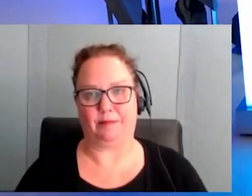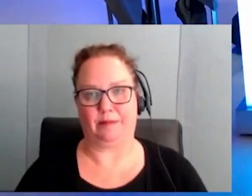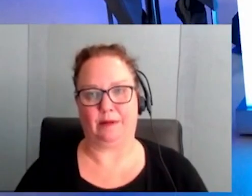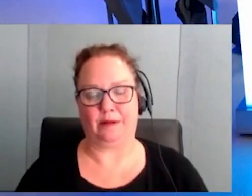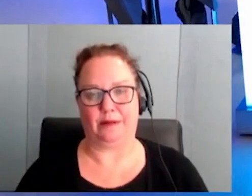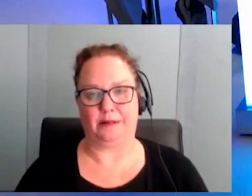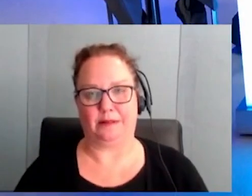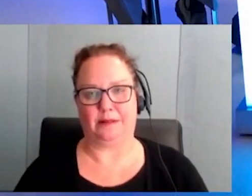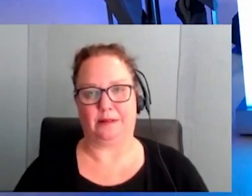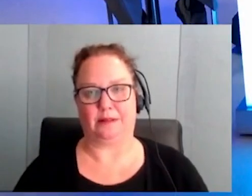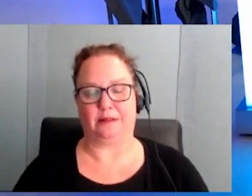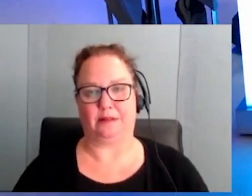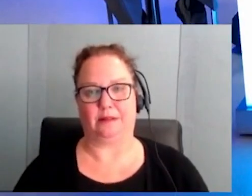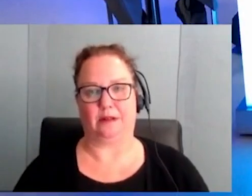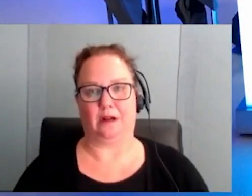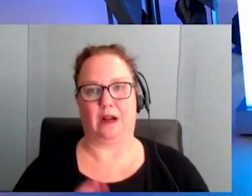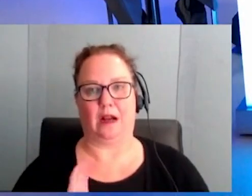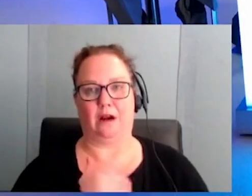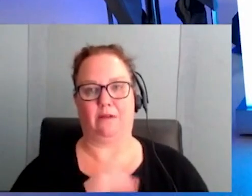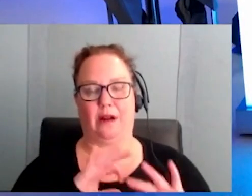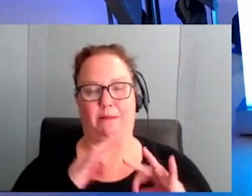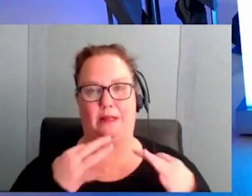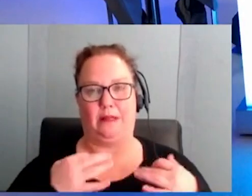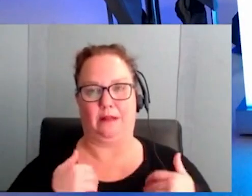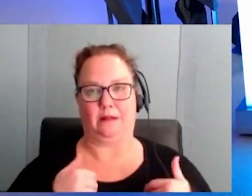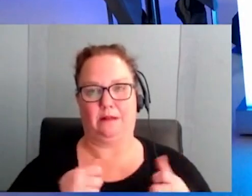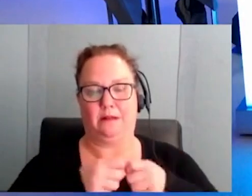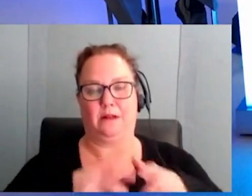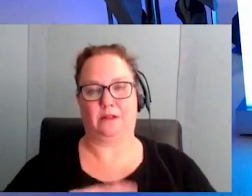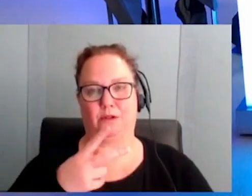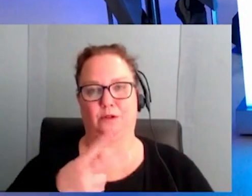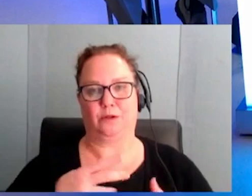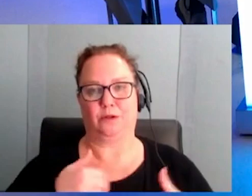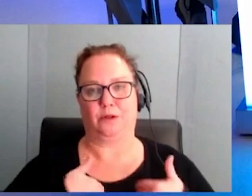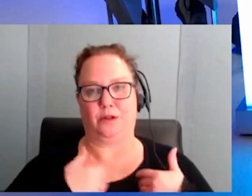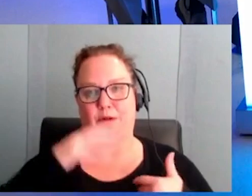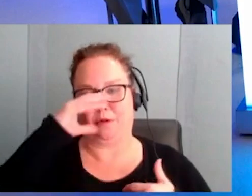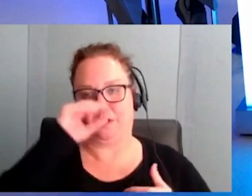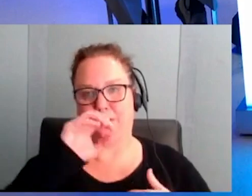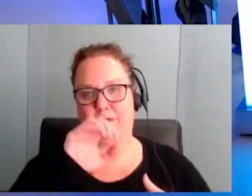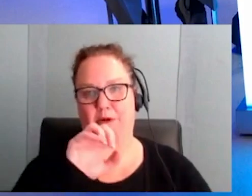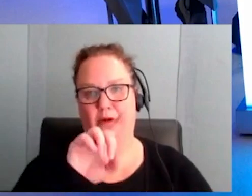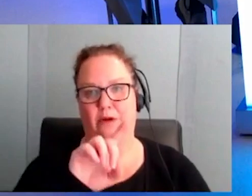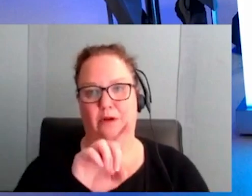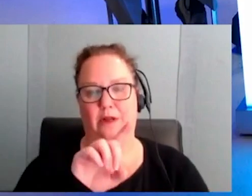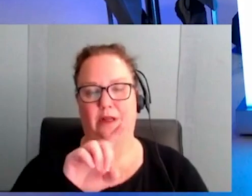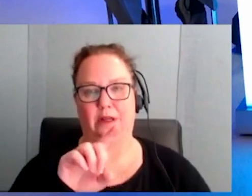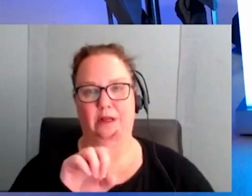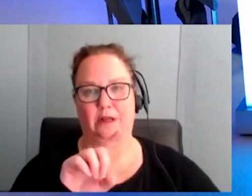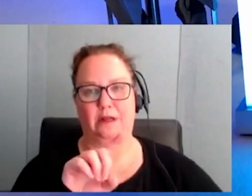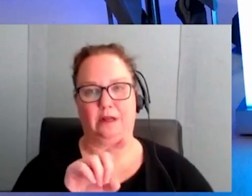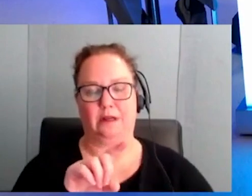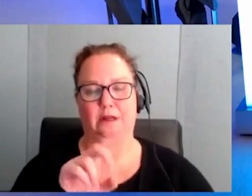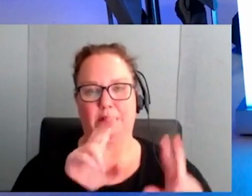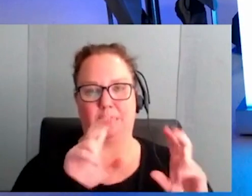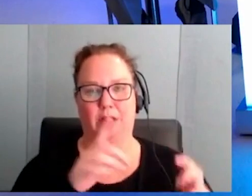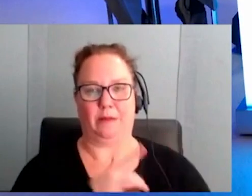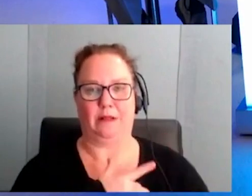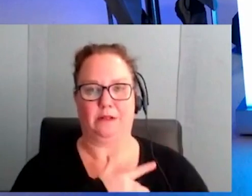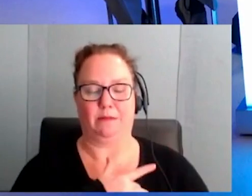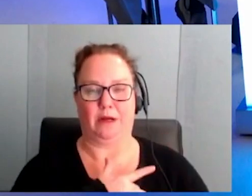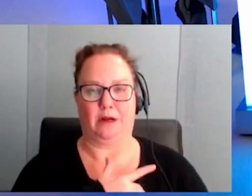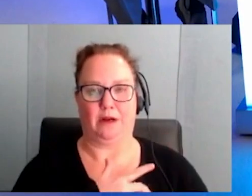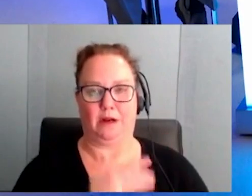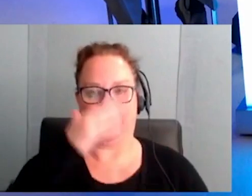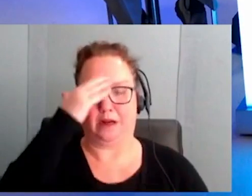family lost two young boys to a fentanyl overdose as well. So it's a topic close to my heart, and I know some